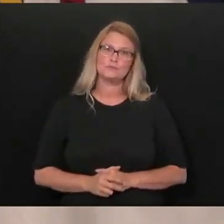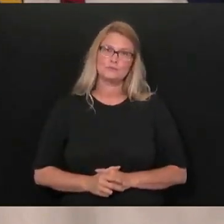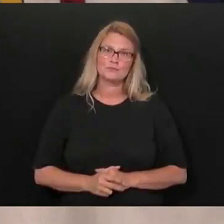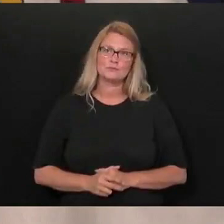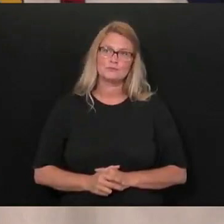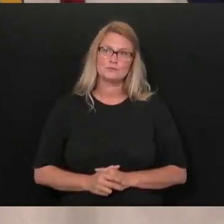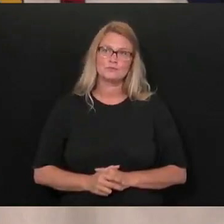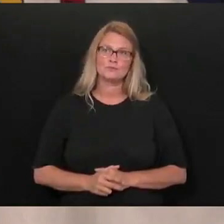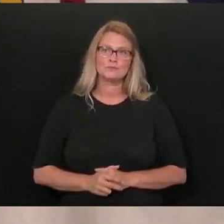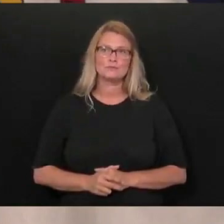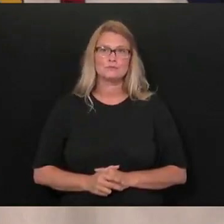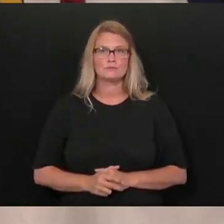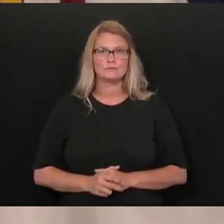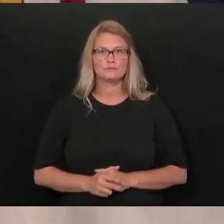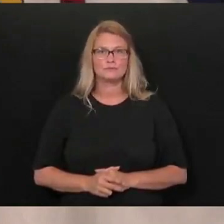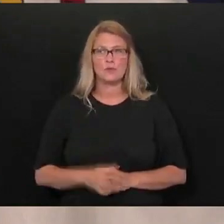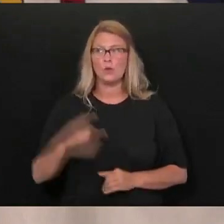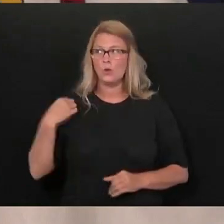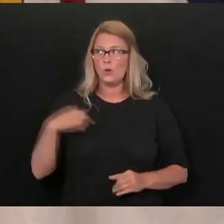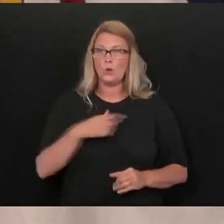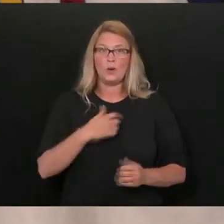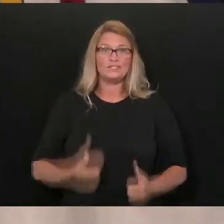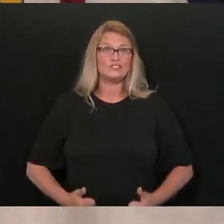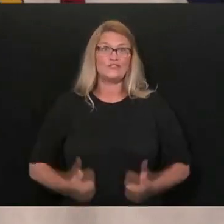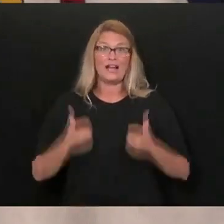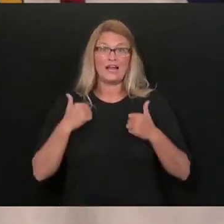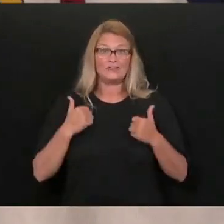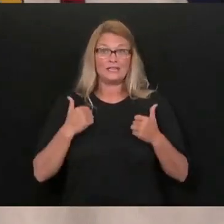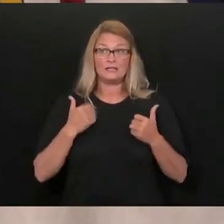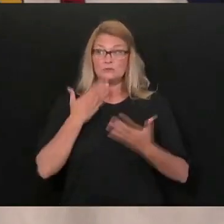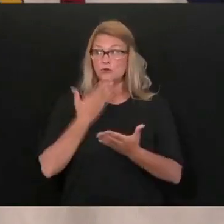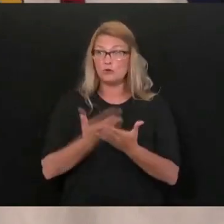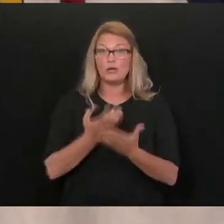we're surviving in a good way economically.